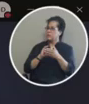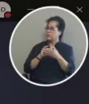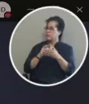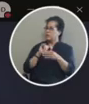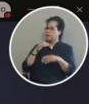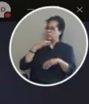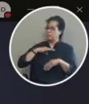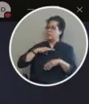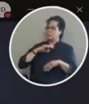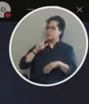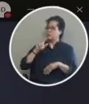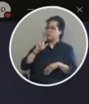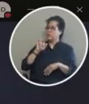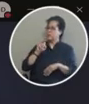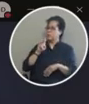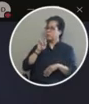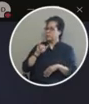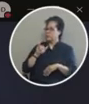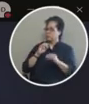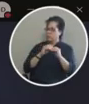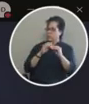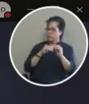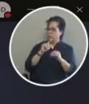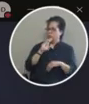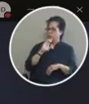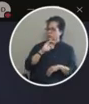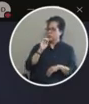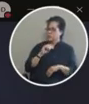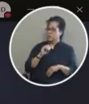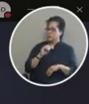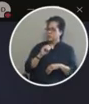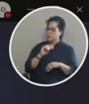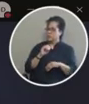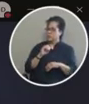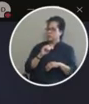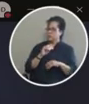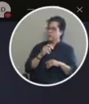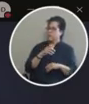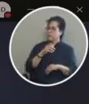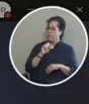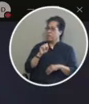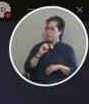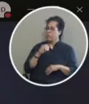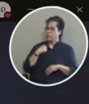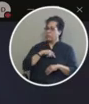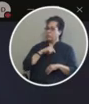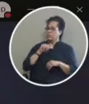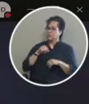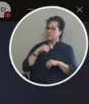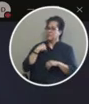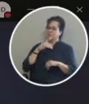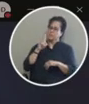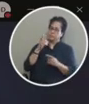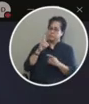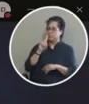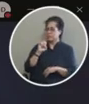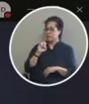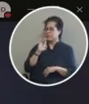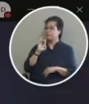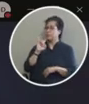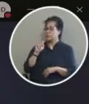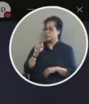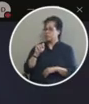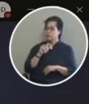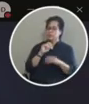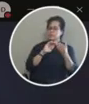net pension liabilities will rise by more than 100% of revenue, unquote. In short, we could face a default. The city